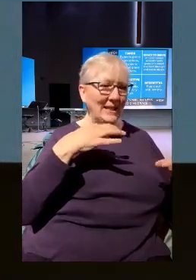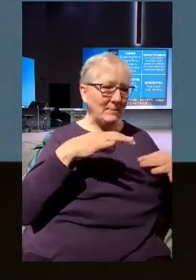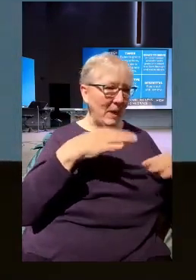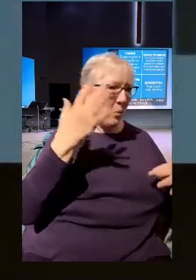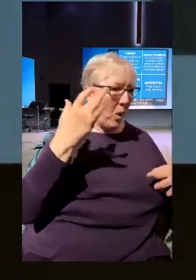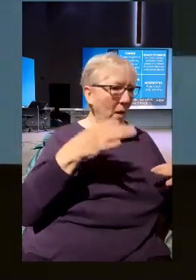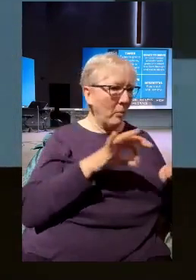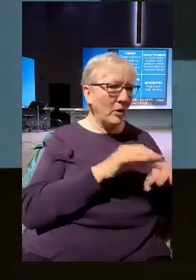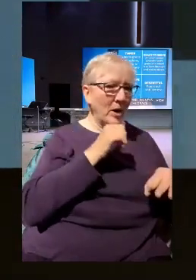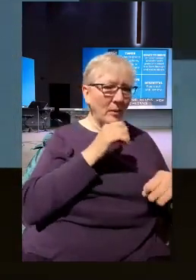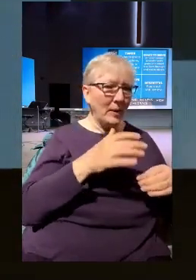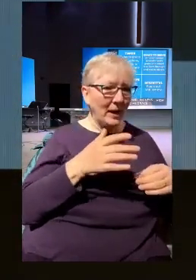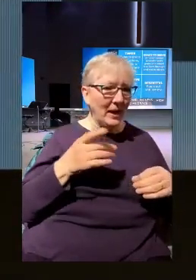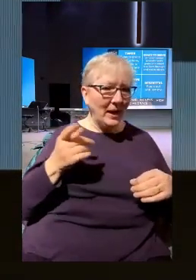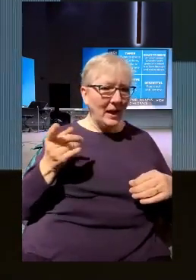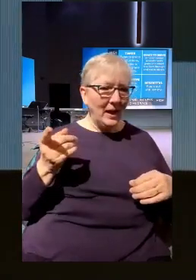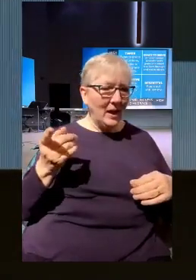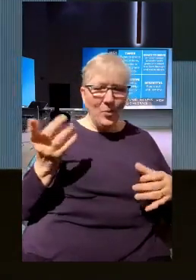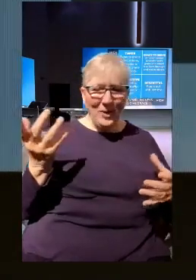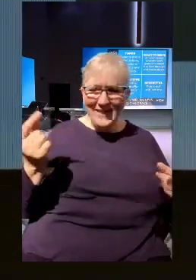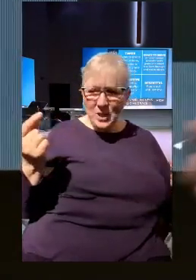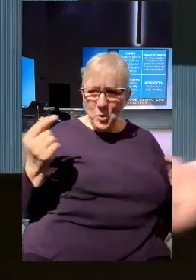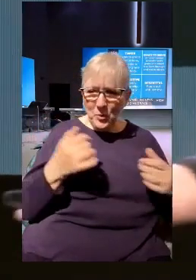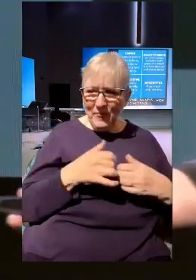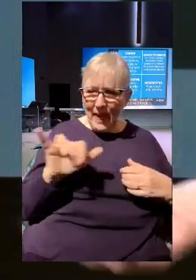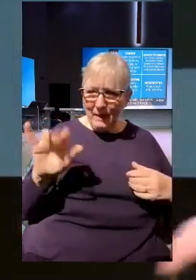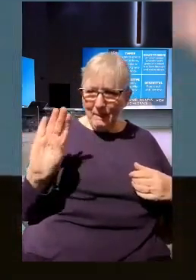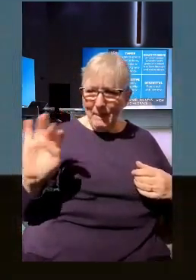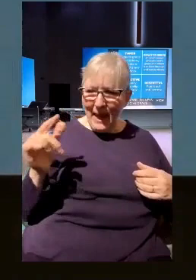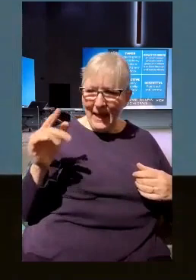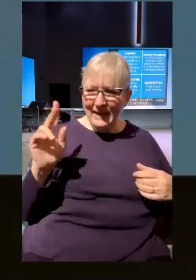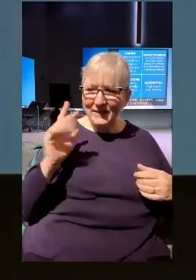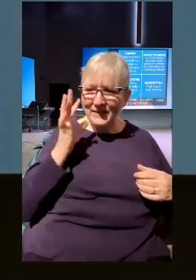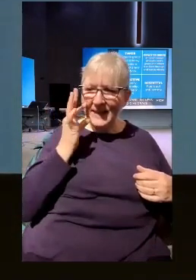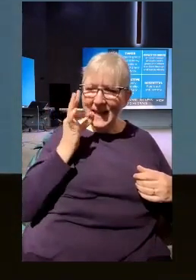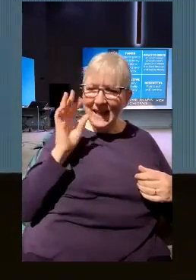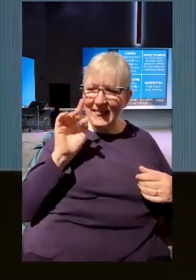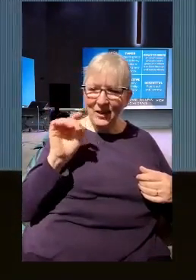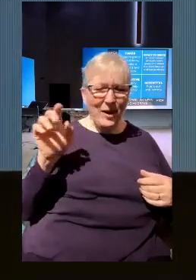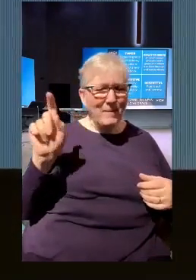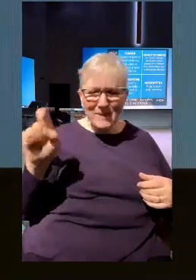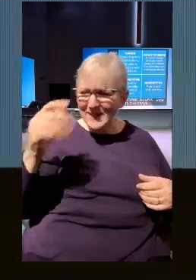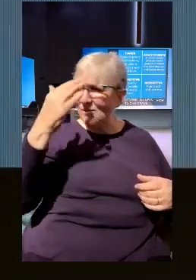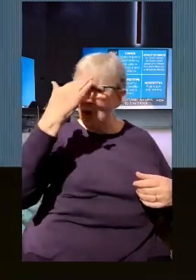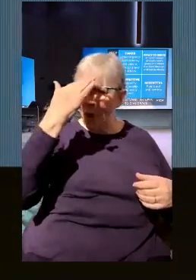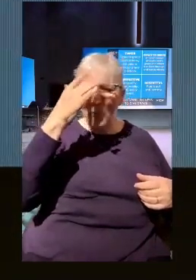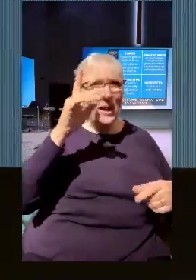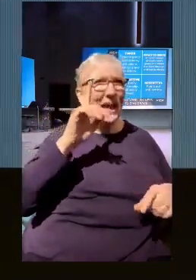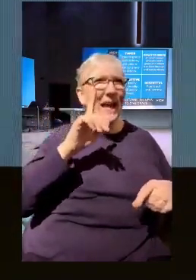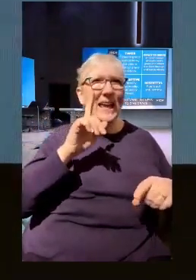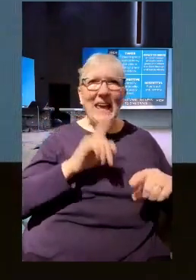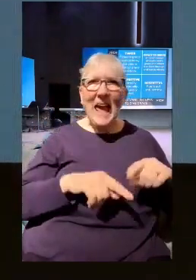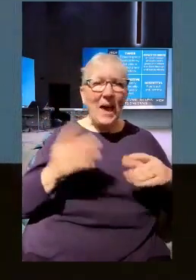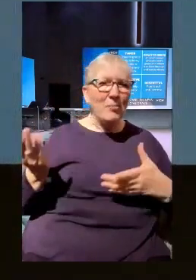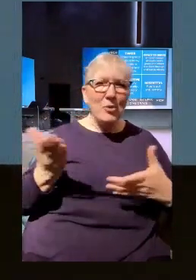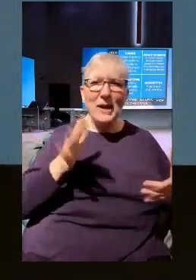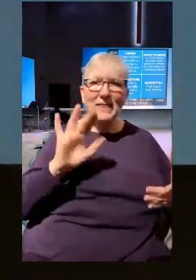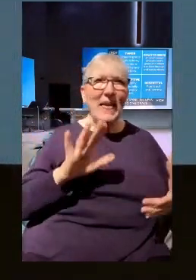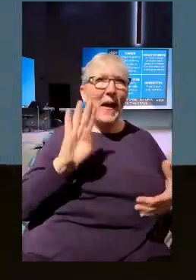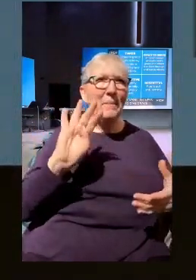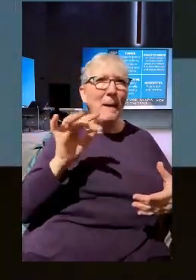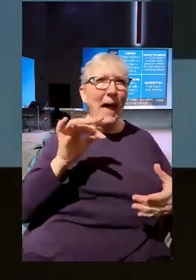doing when he bought that bag of kitty litter. Like, surely he knew there was no way he was getting that bag of kitty litter home on his